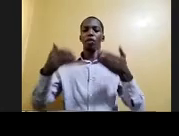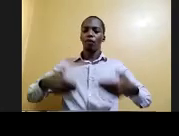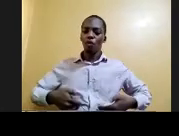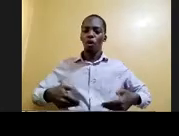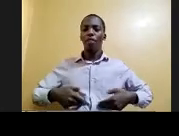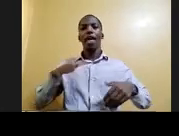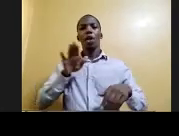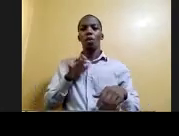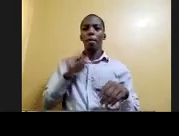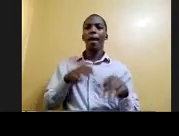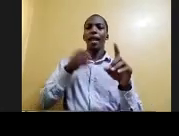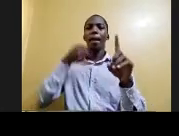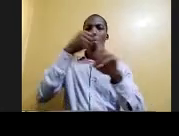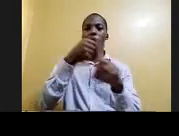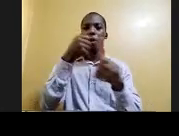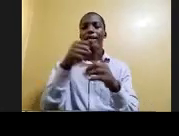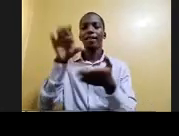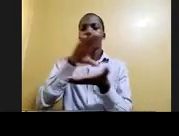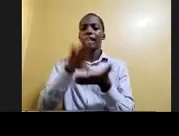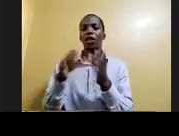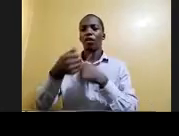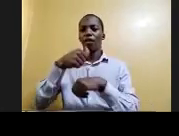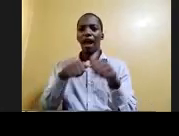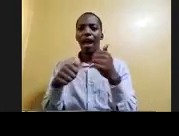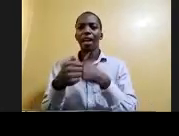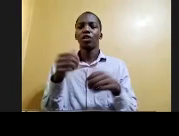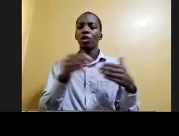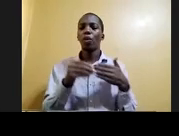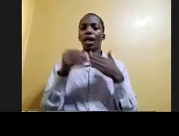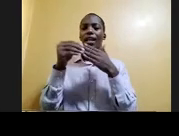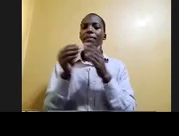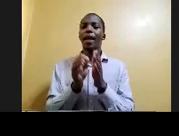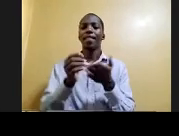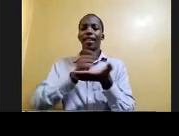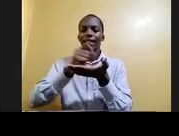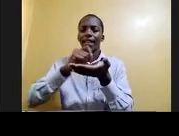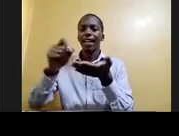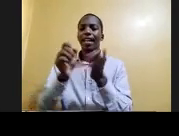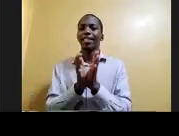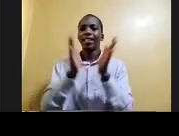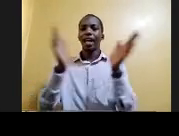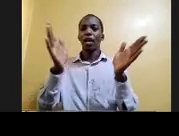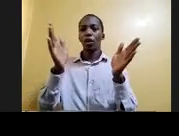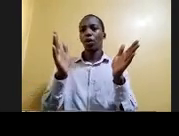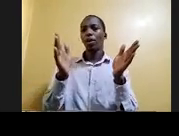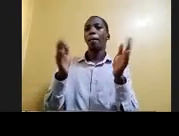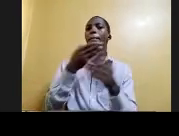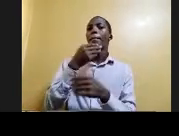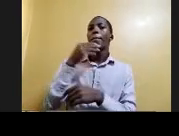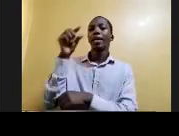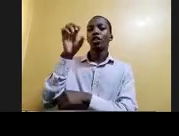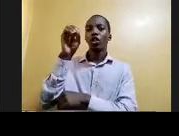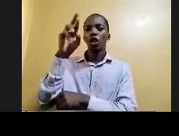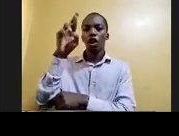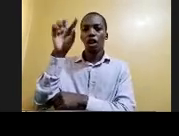is at the center of all of our actions. We are led by our Secretary General, His Excellency Mr. George Revelo Pinto Chicote